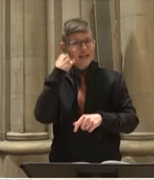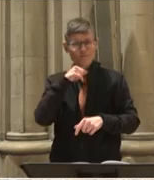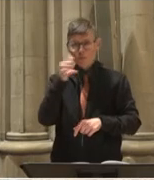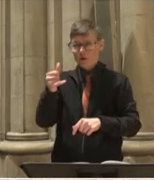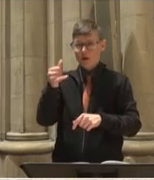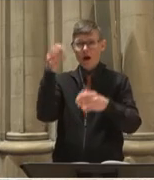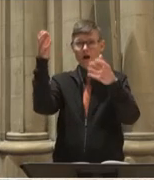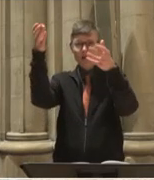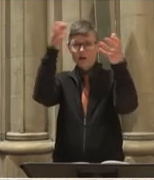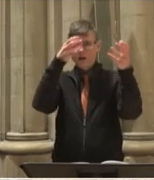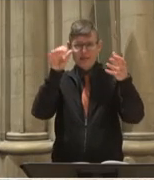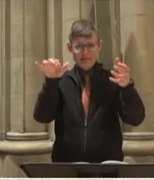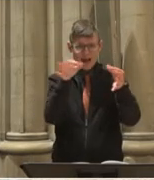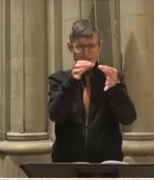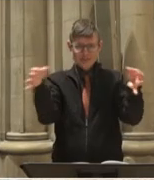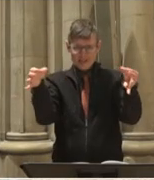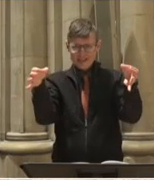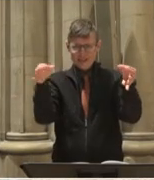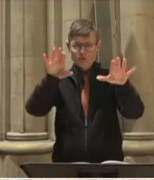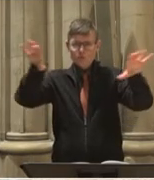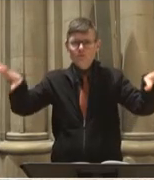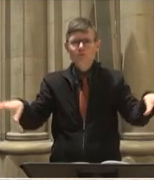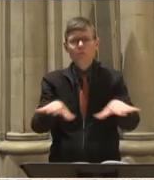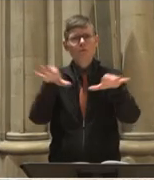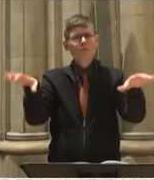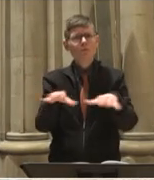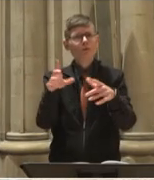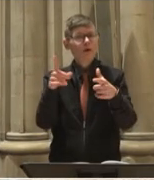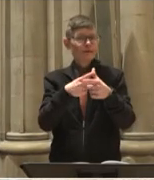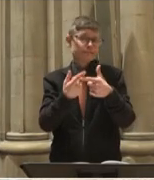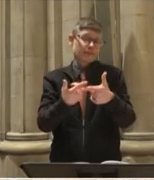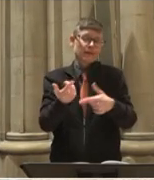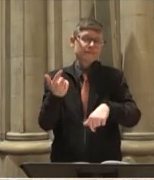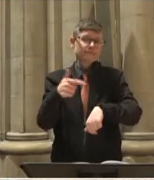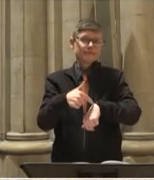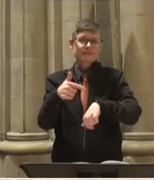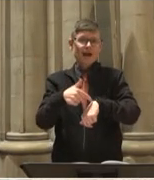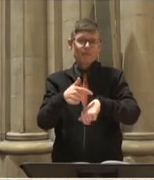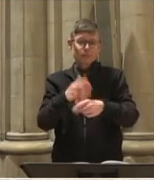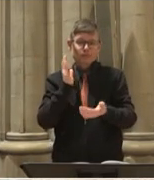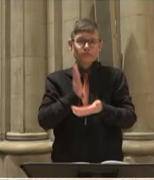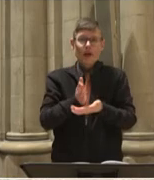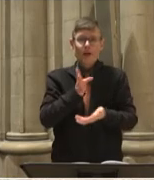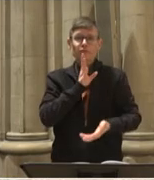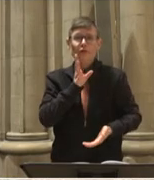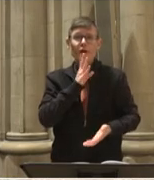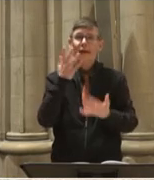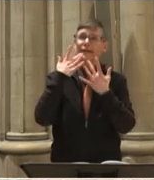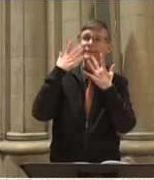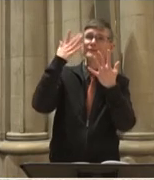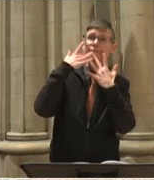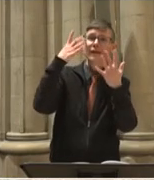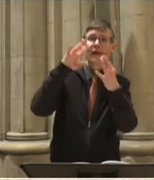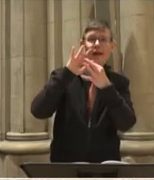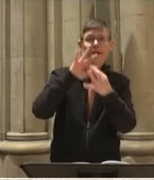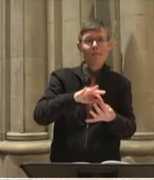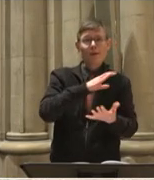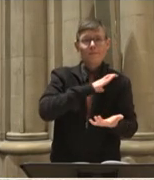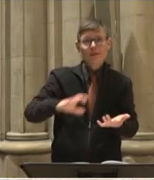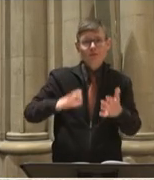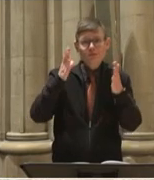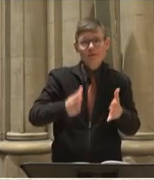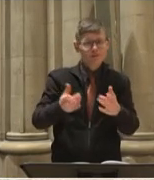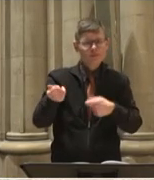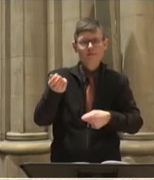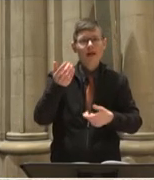the test where the rubber meets the road, then it's high time to stop talking and singing about being a Christian and